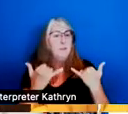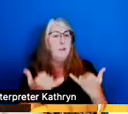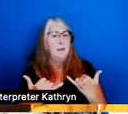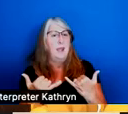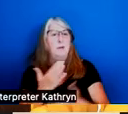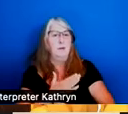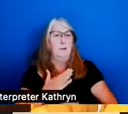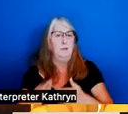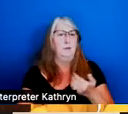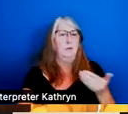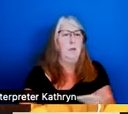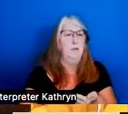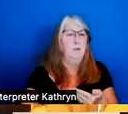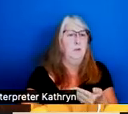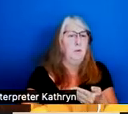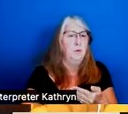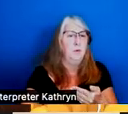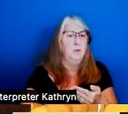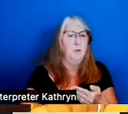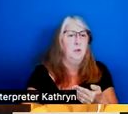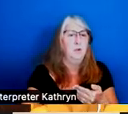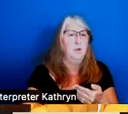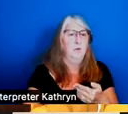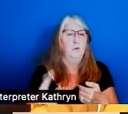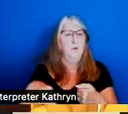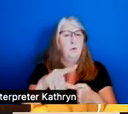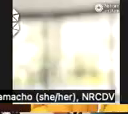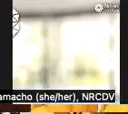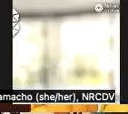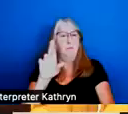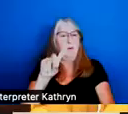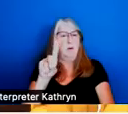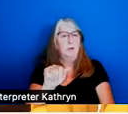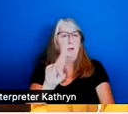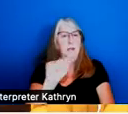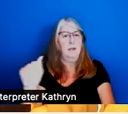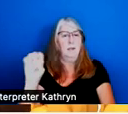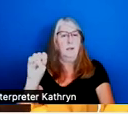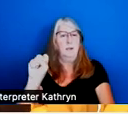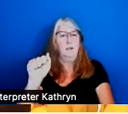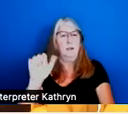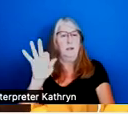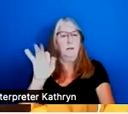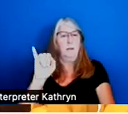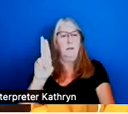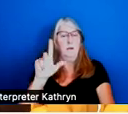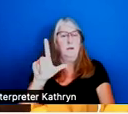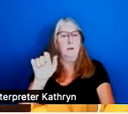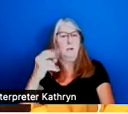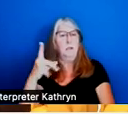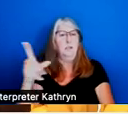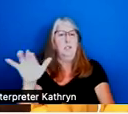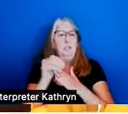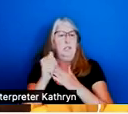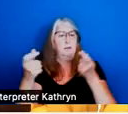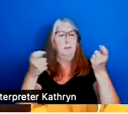my pleasure to introduce Farzana Safiullah. Farzana leads and manages the National Resource Center on Domestic